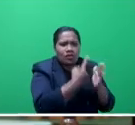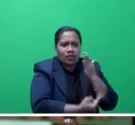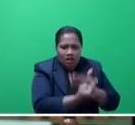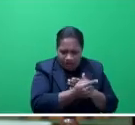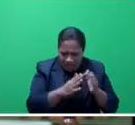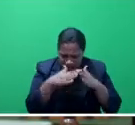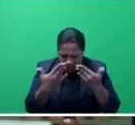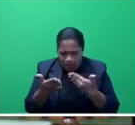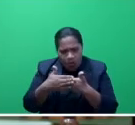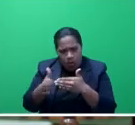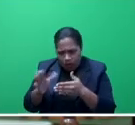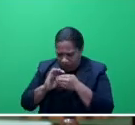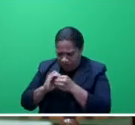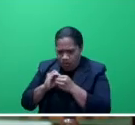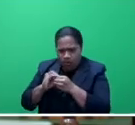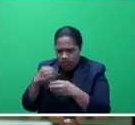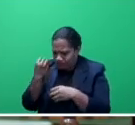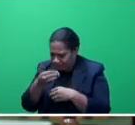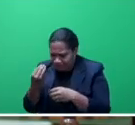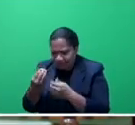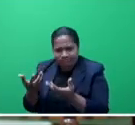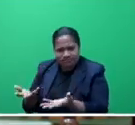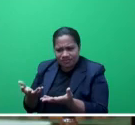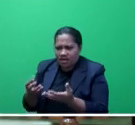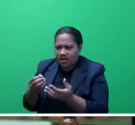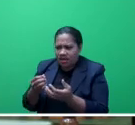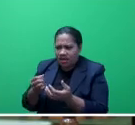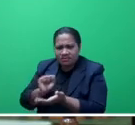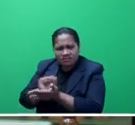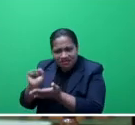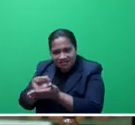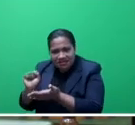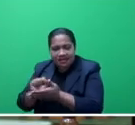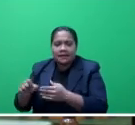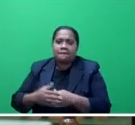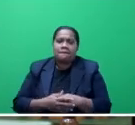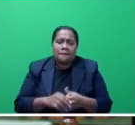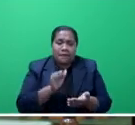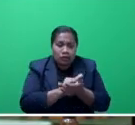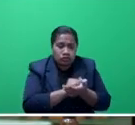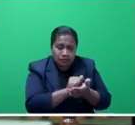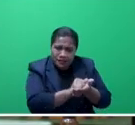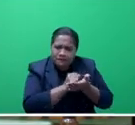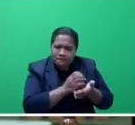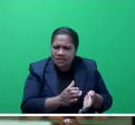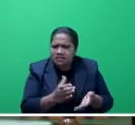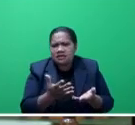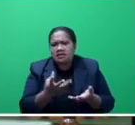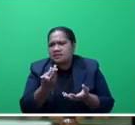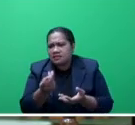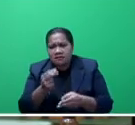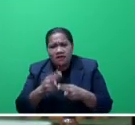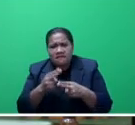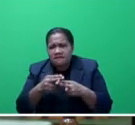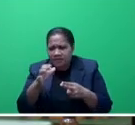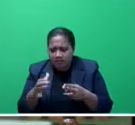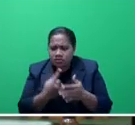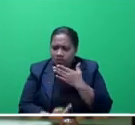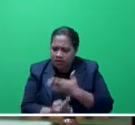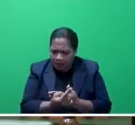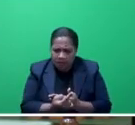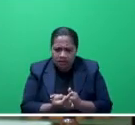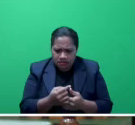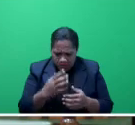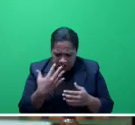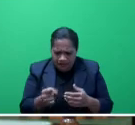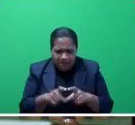sewing machines to work producing face masks. Shopkeepers, even some farmers, are making goods and payments available online and